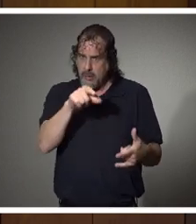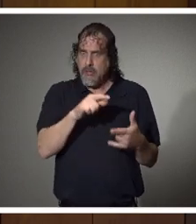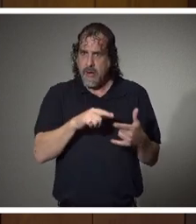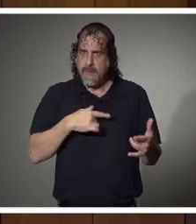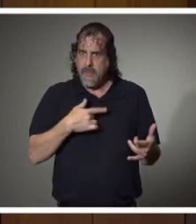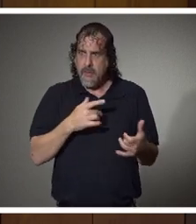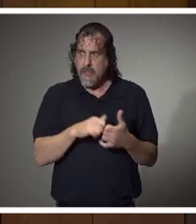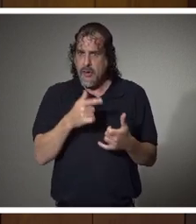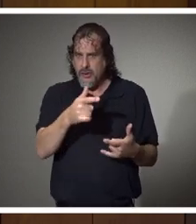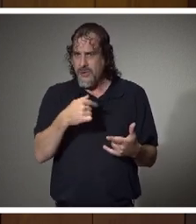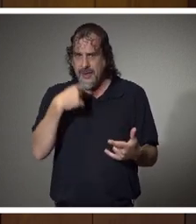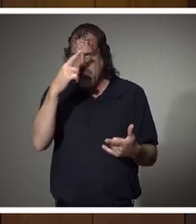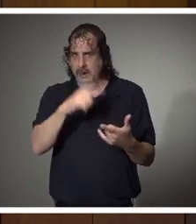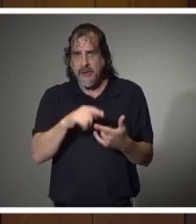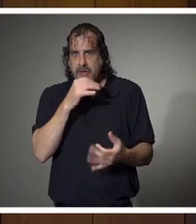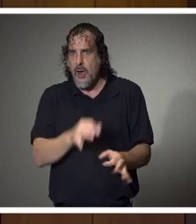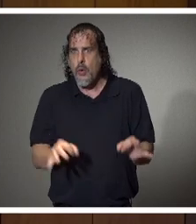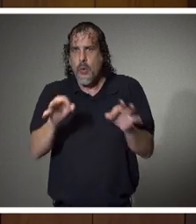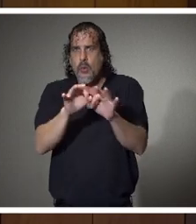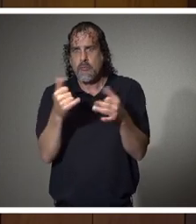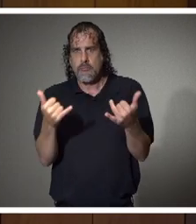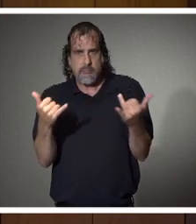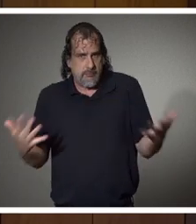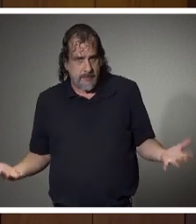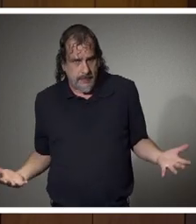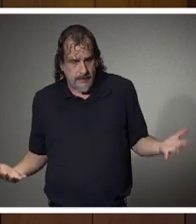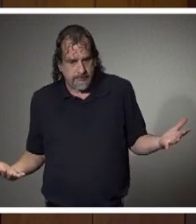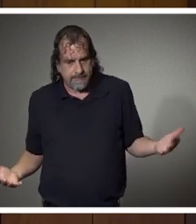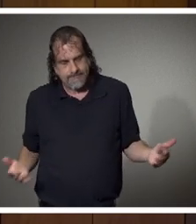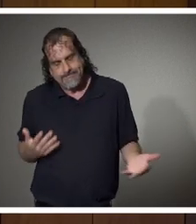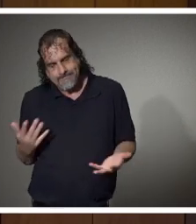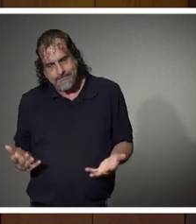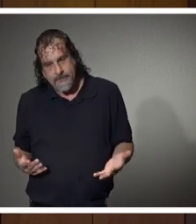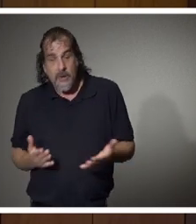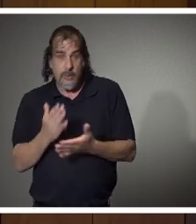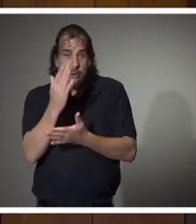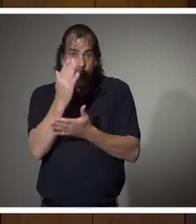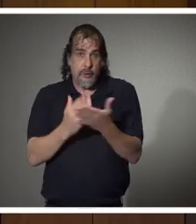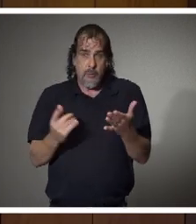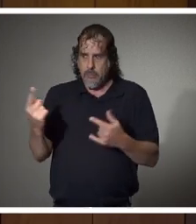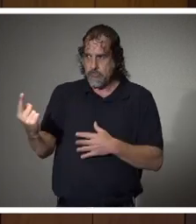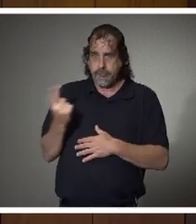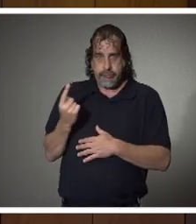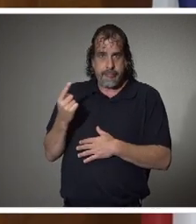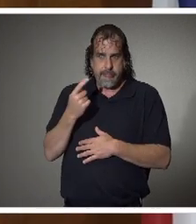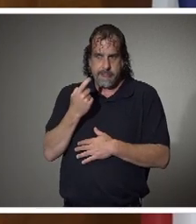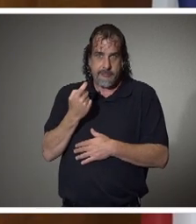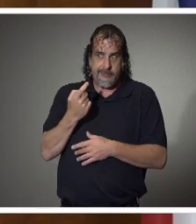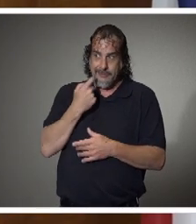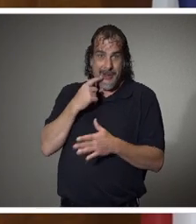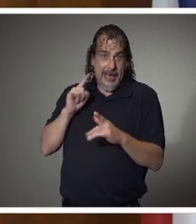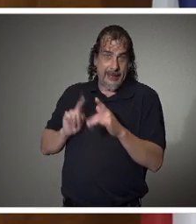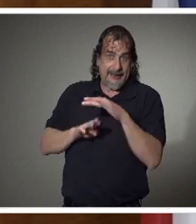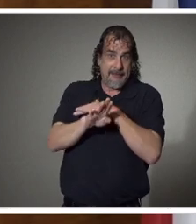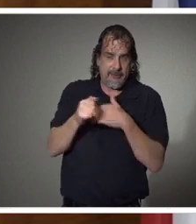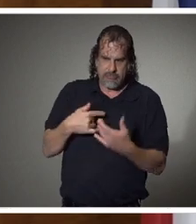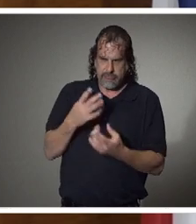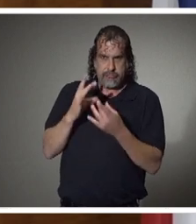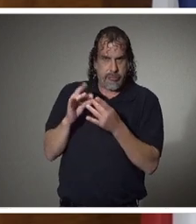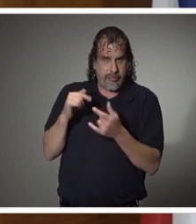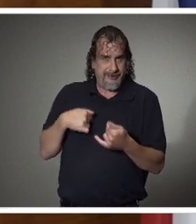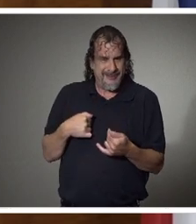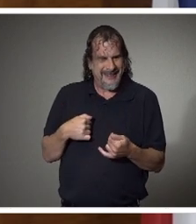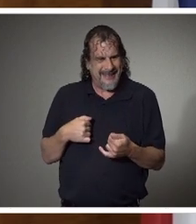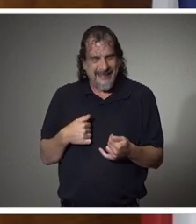counterproductive? Well, someone mentioned it to me literally as I was walking in this door. And what I tell you